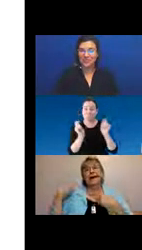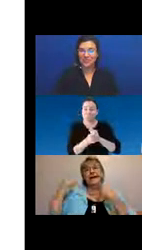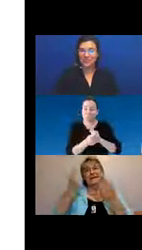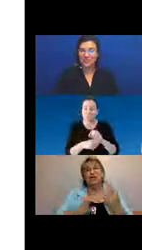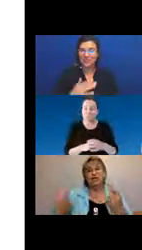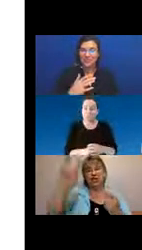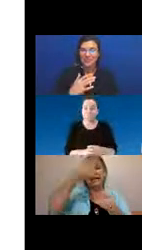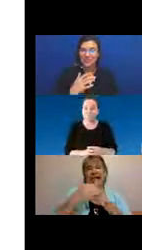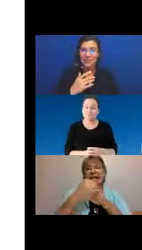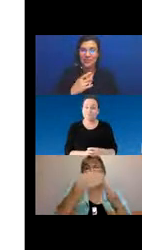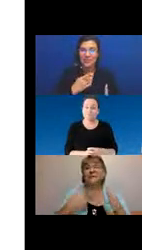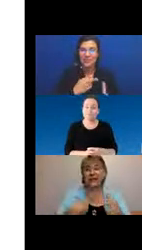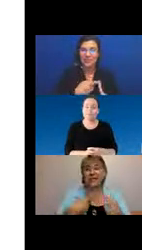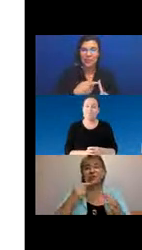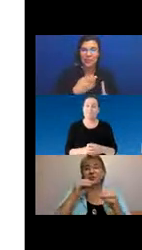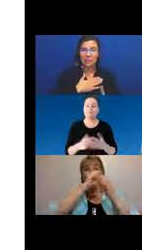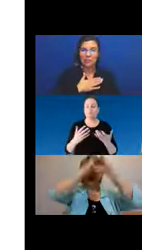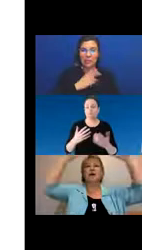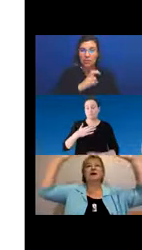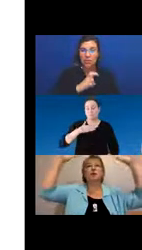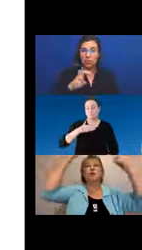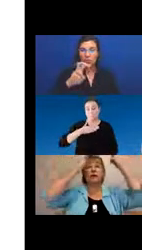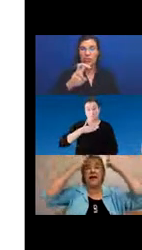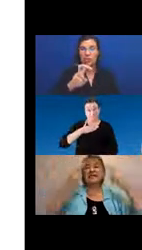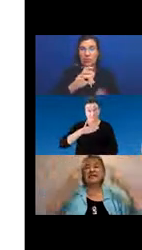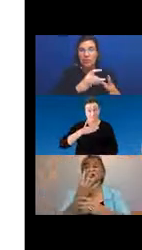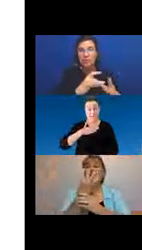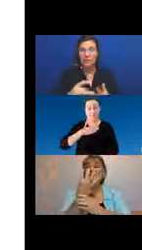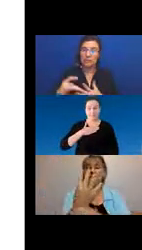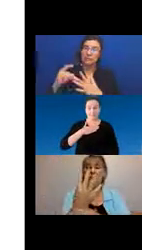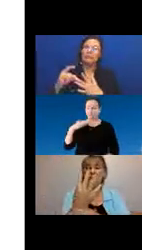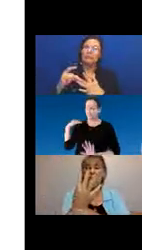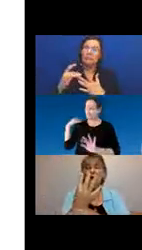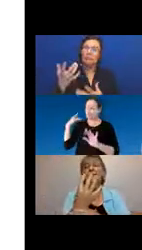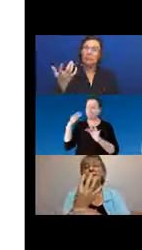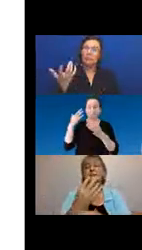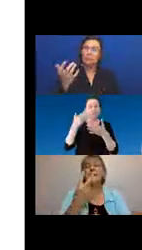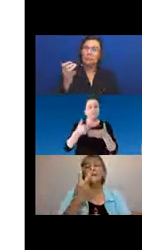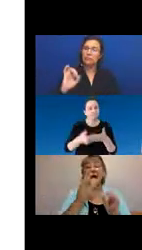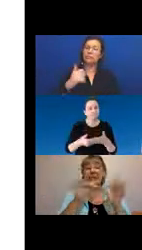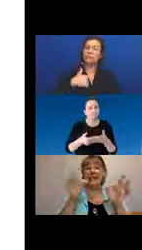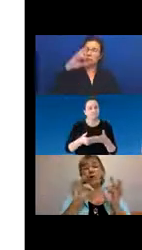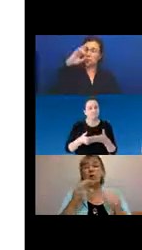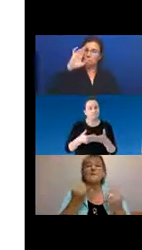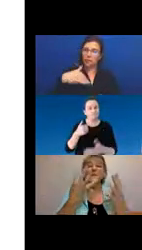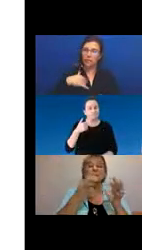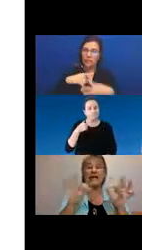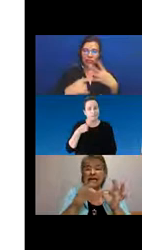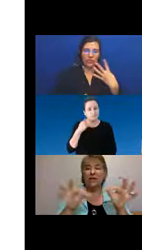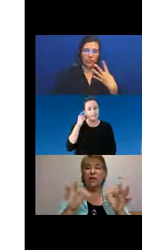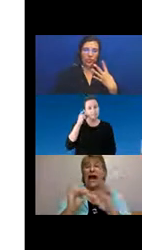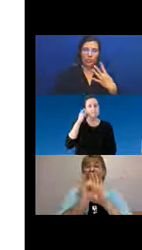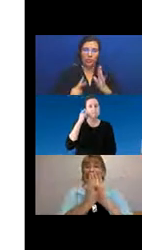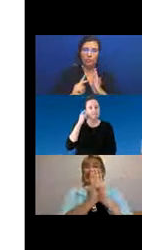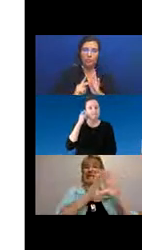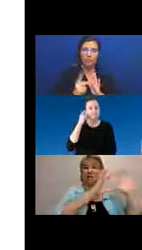My journey led me to realize that there's four bilingual or